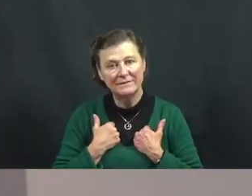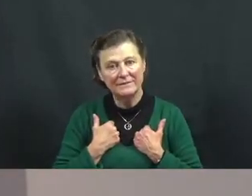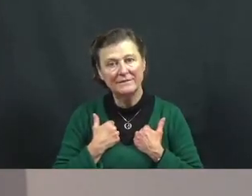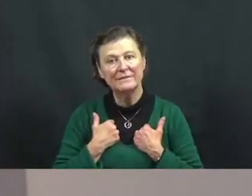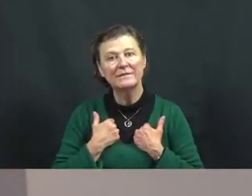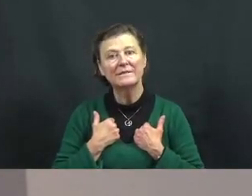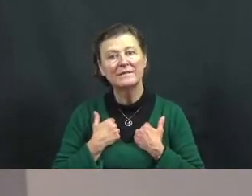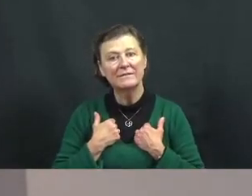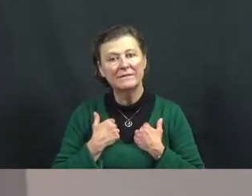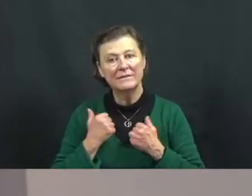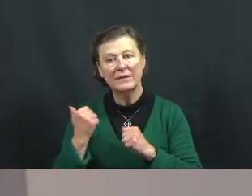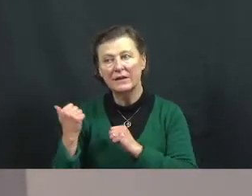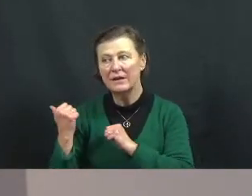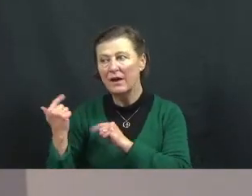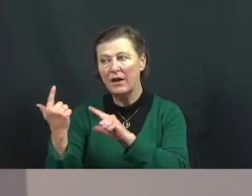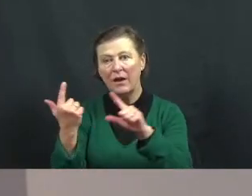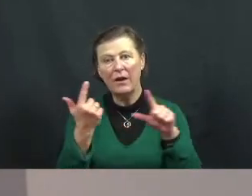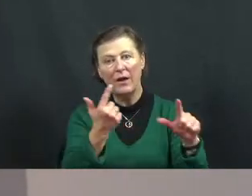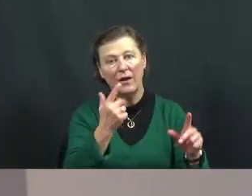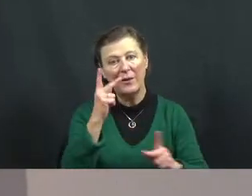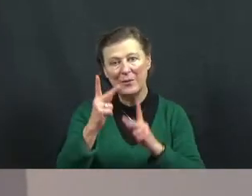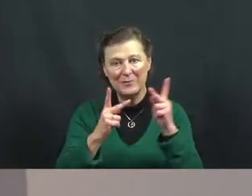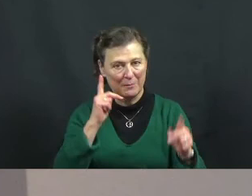that all people hear.